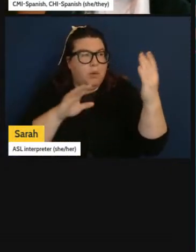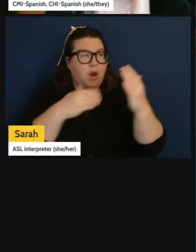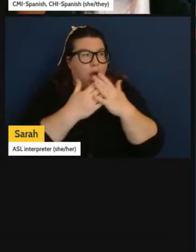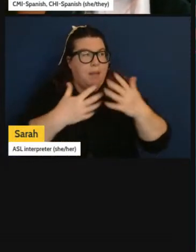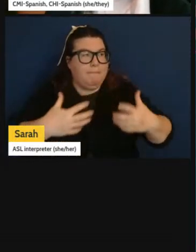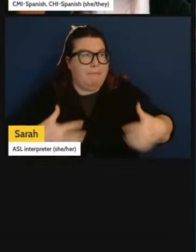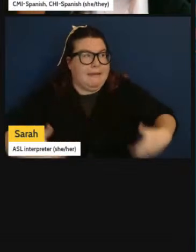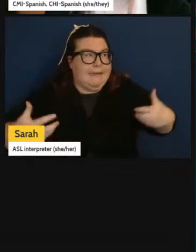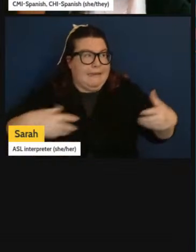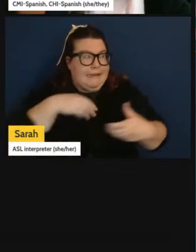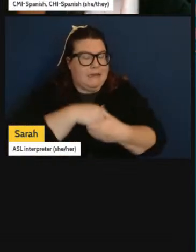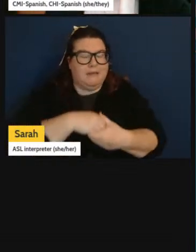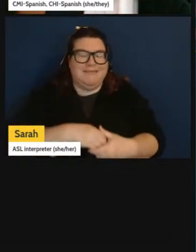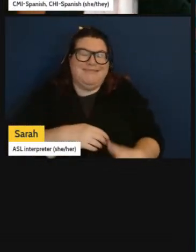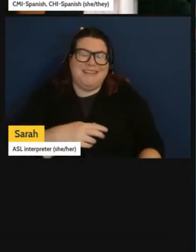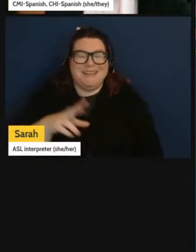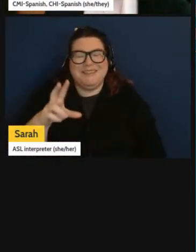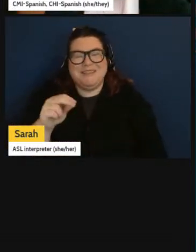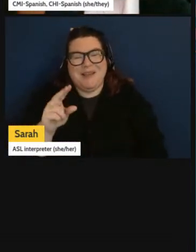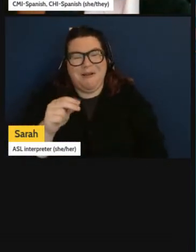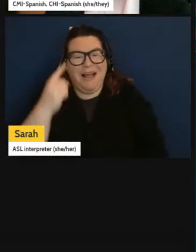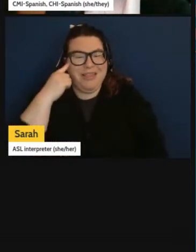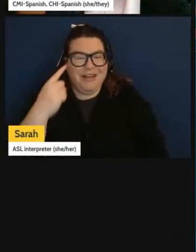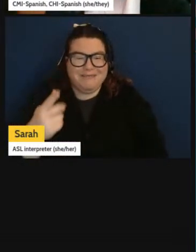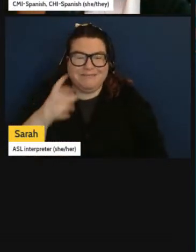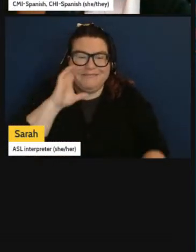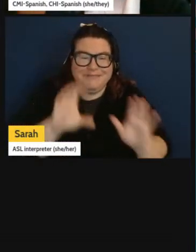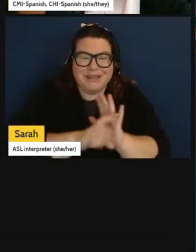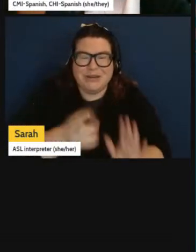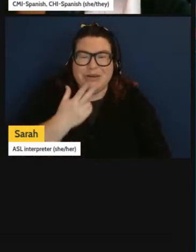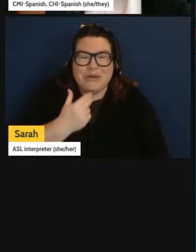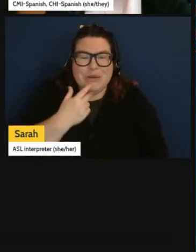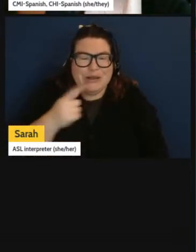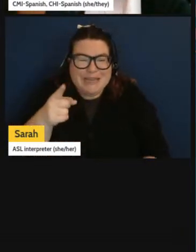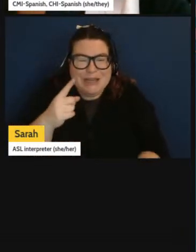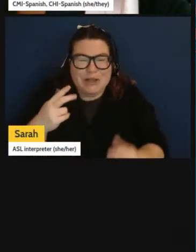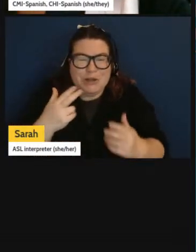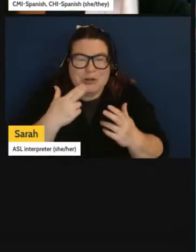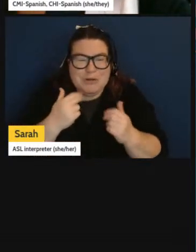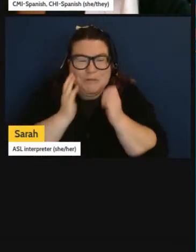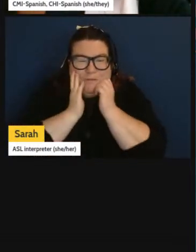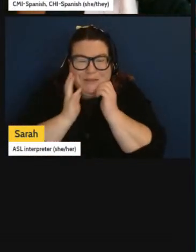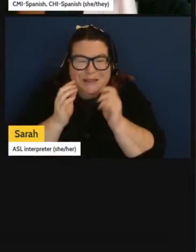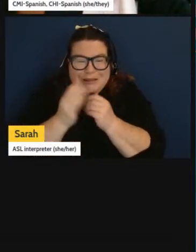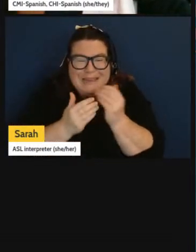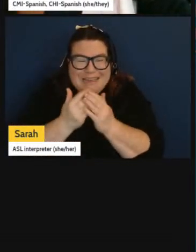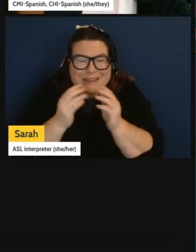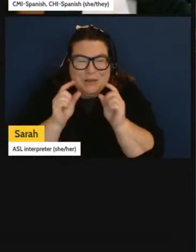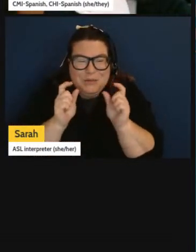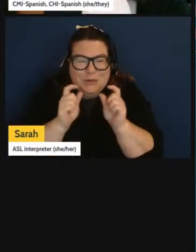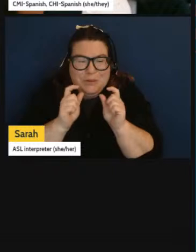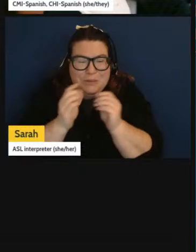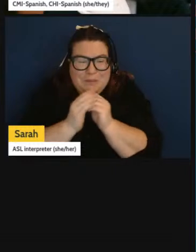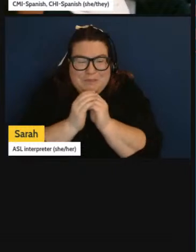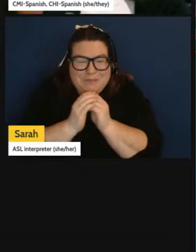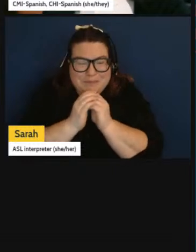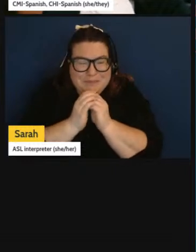No, I just thought this picture was really cute. Look at those little hands. Those little hands, they're so little. Okay.